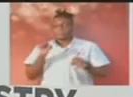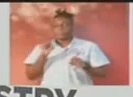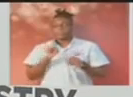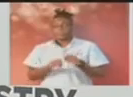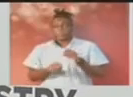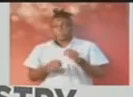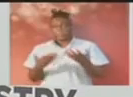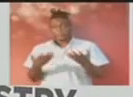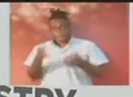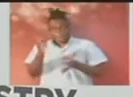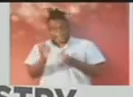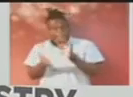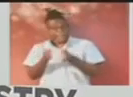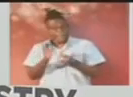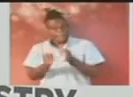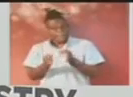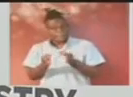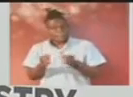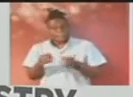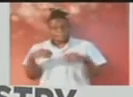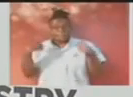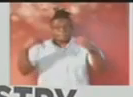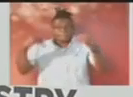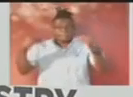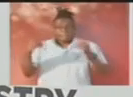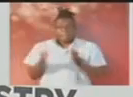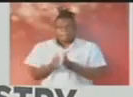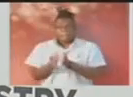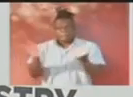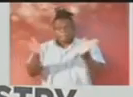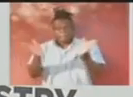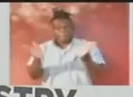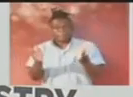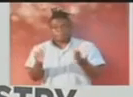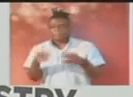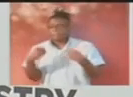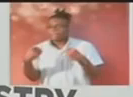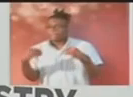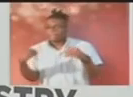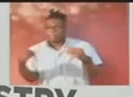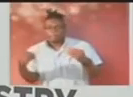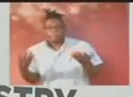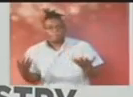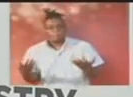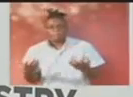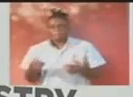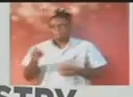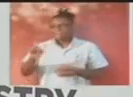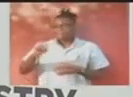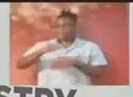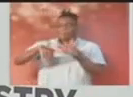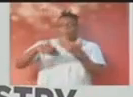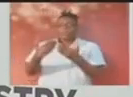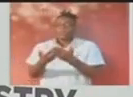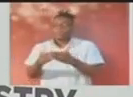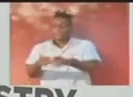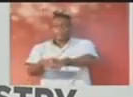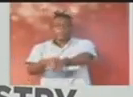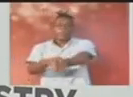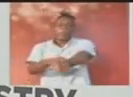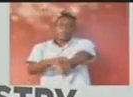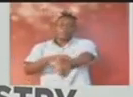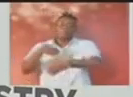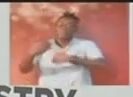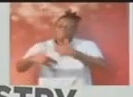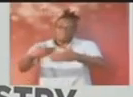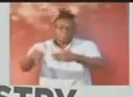public's health, what's known as a pharmacovigilance system is required, which means you have to track whether there are any